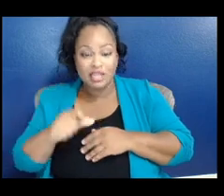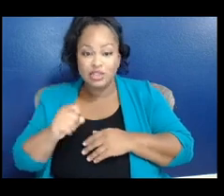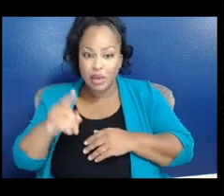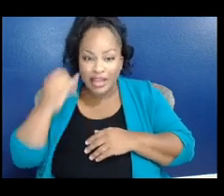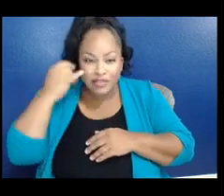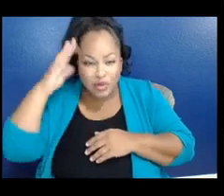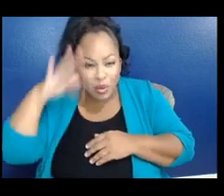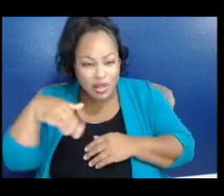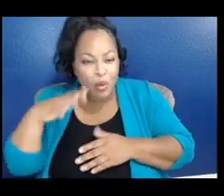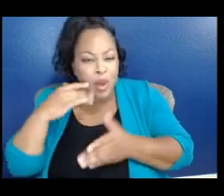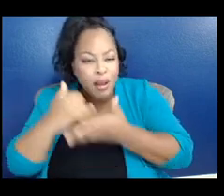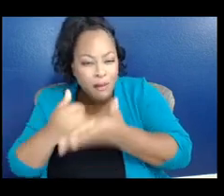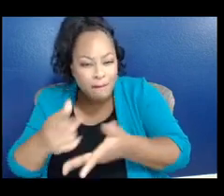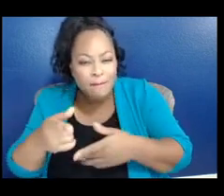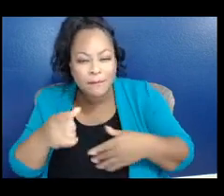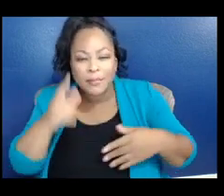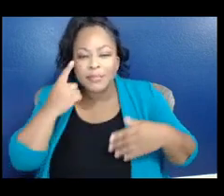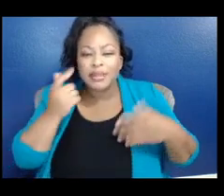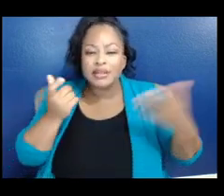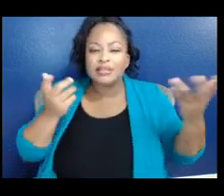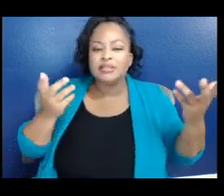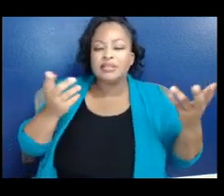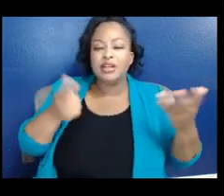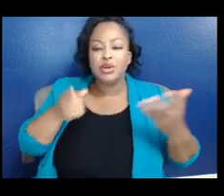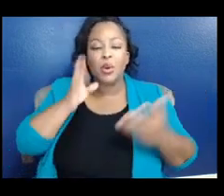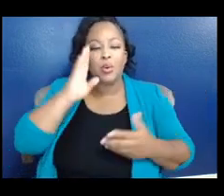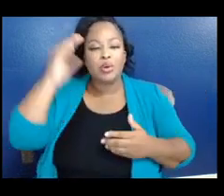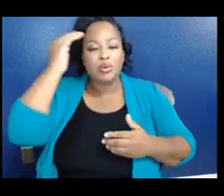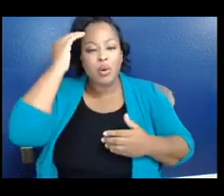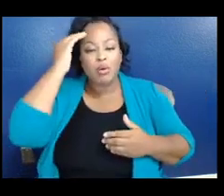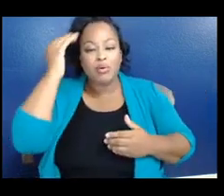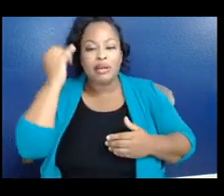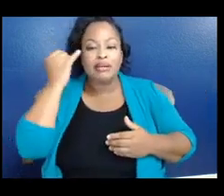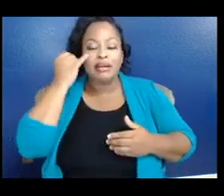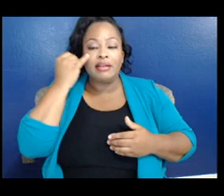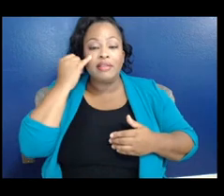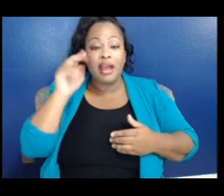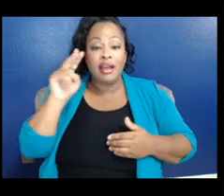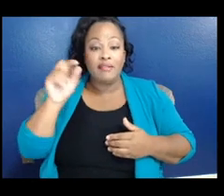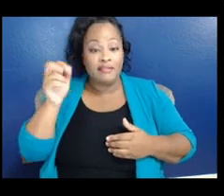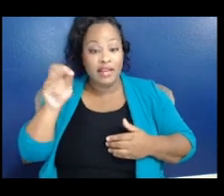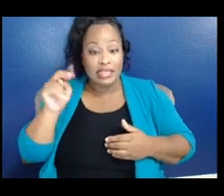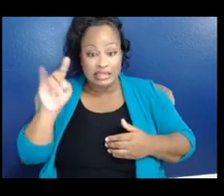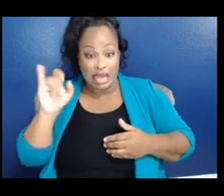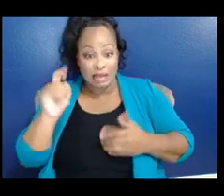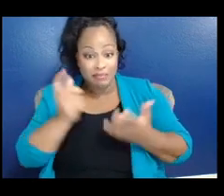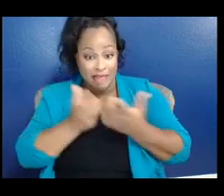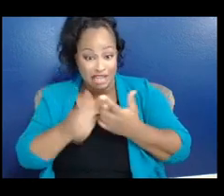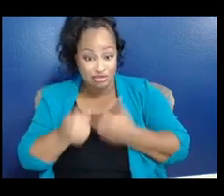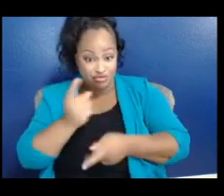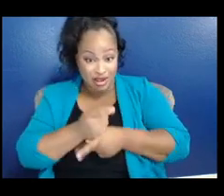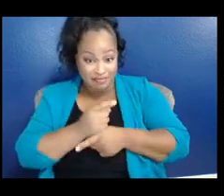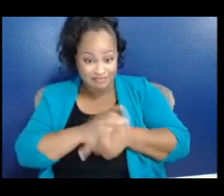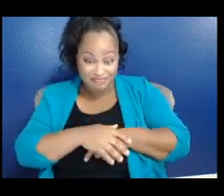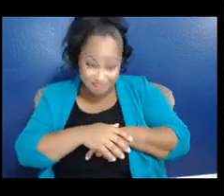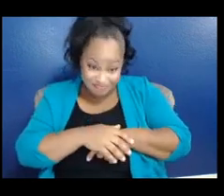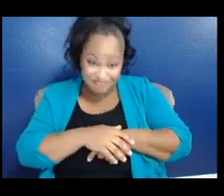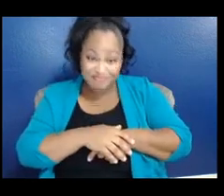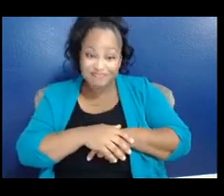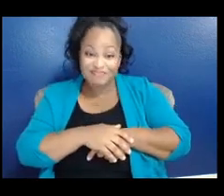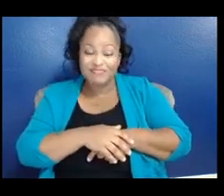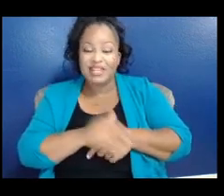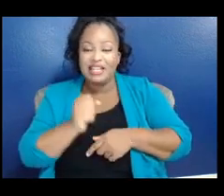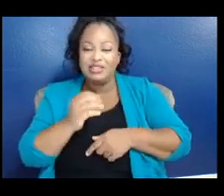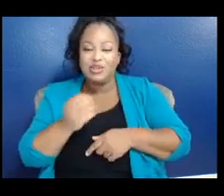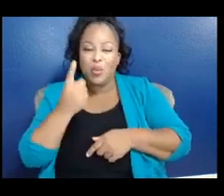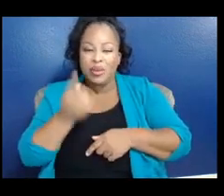helpful because you're going to know if a vegan diet is the right diet for you. And so the one